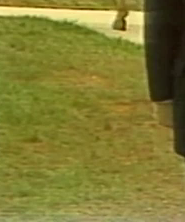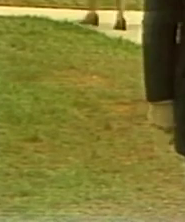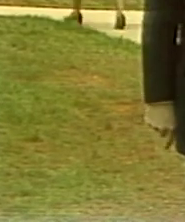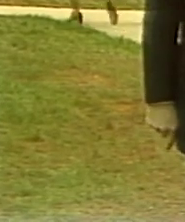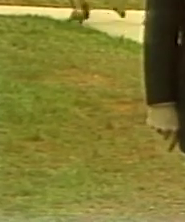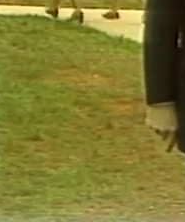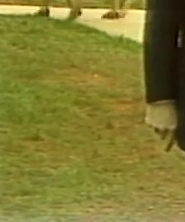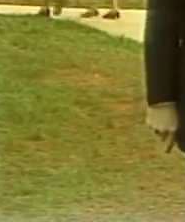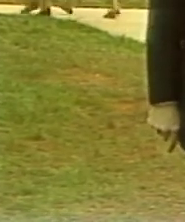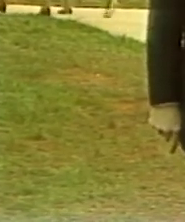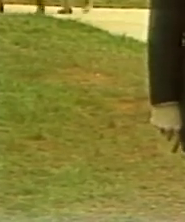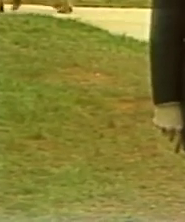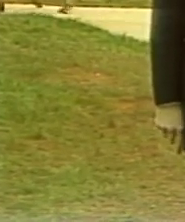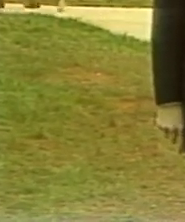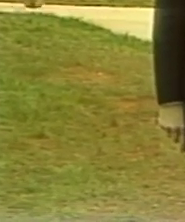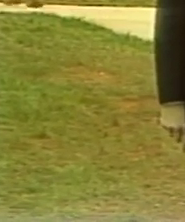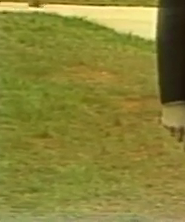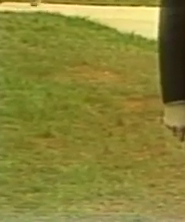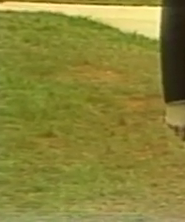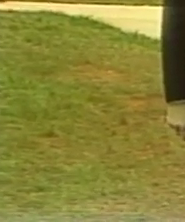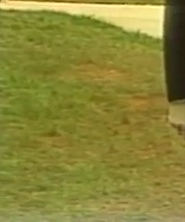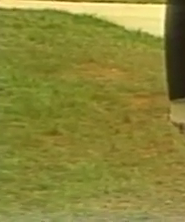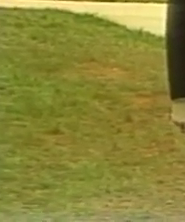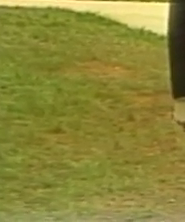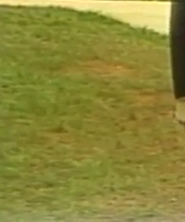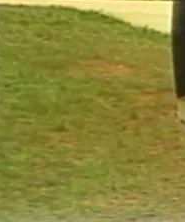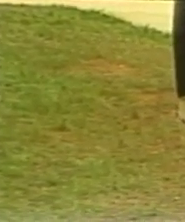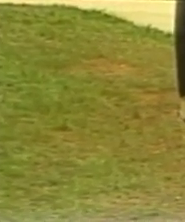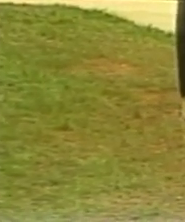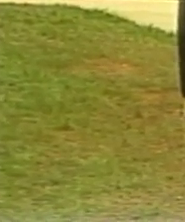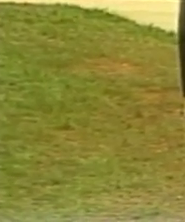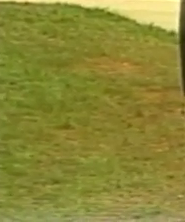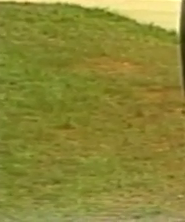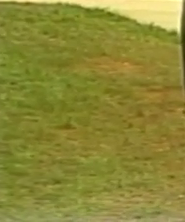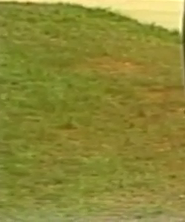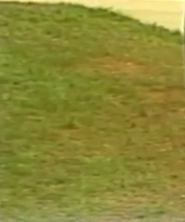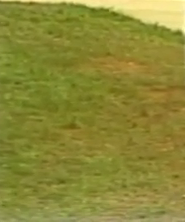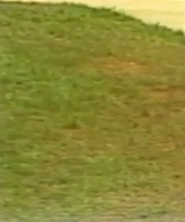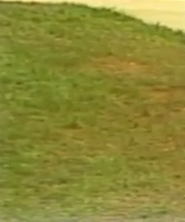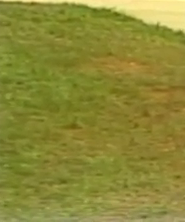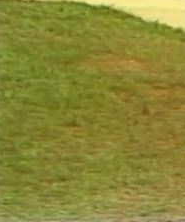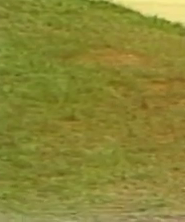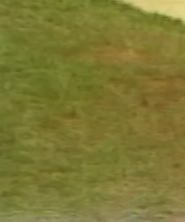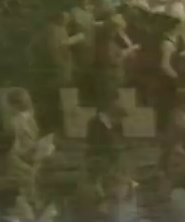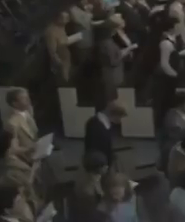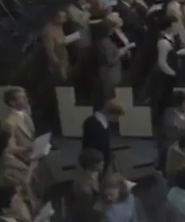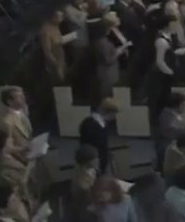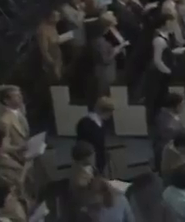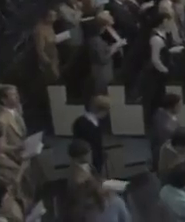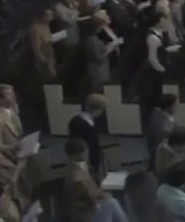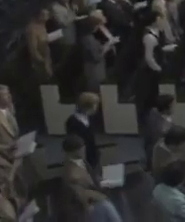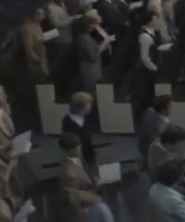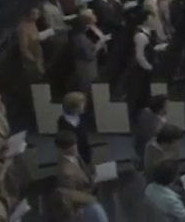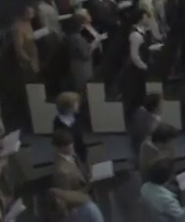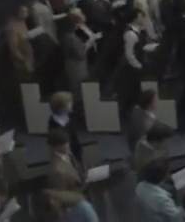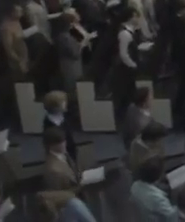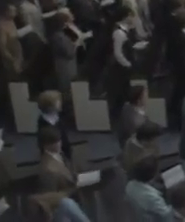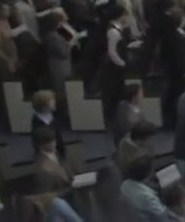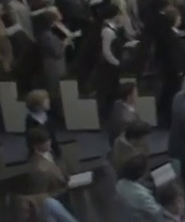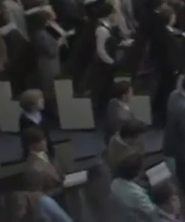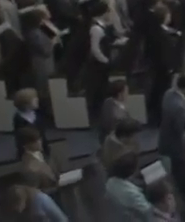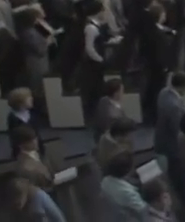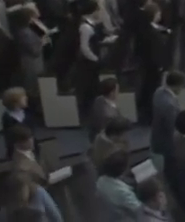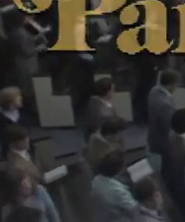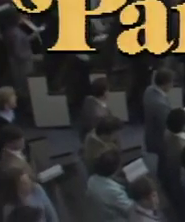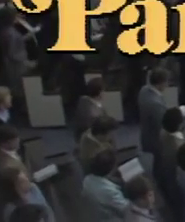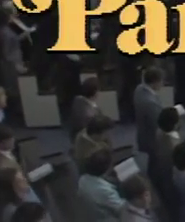Mountain. Now to the service at Thomas Road Church. In progress. From the auditorium of the Thomas Road Baptist Church in